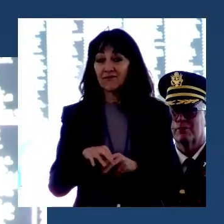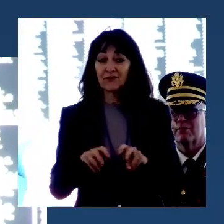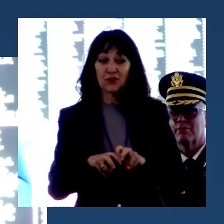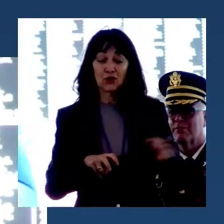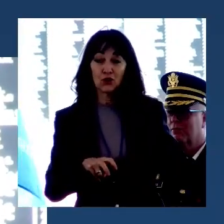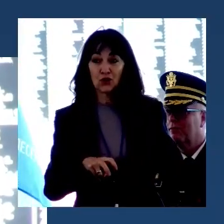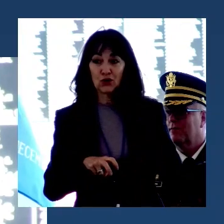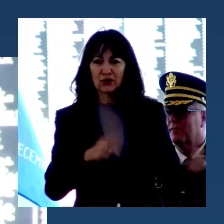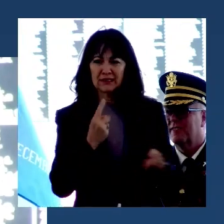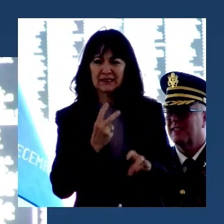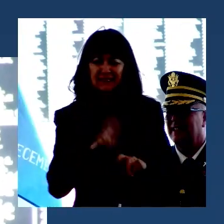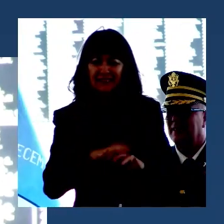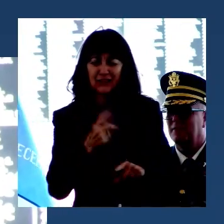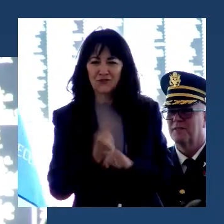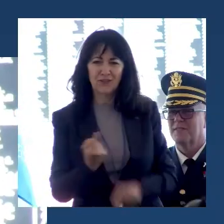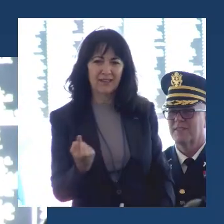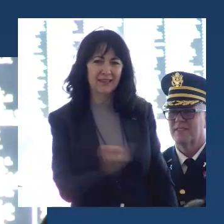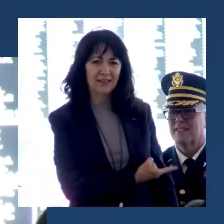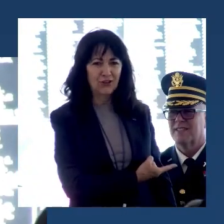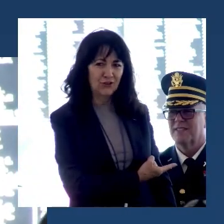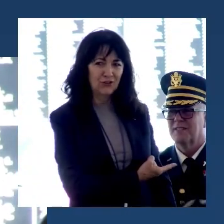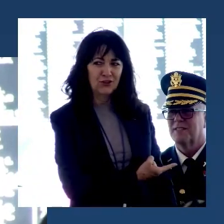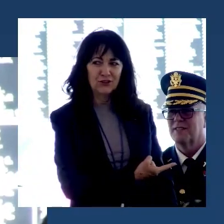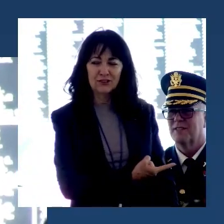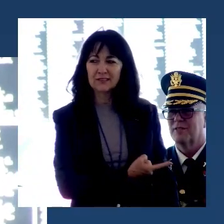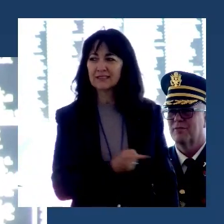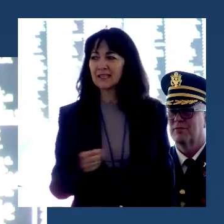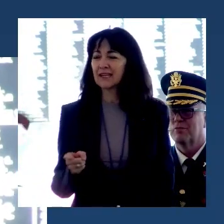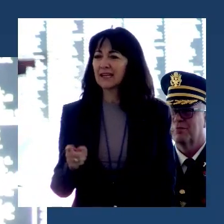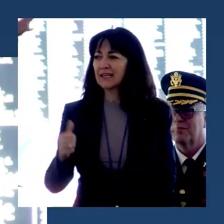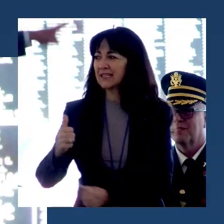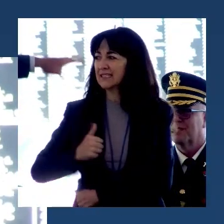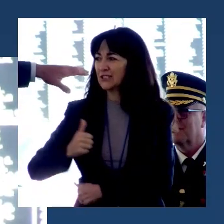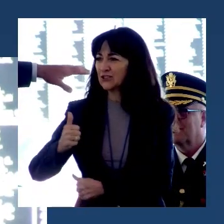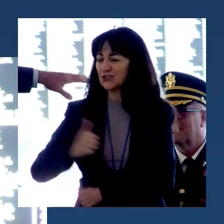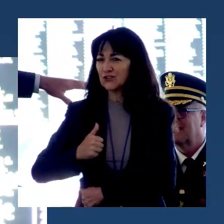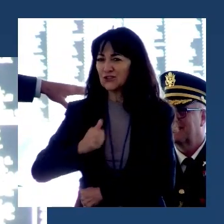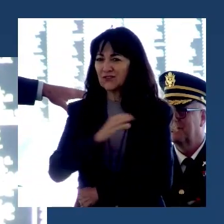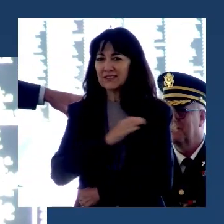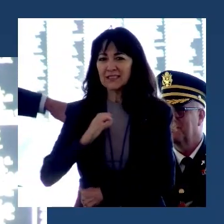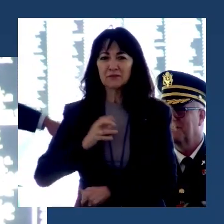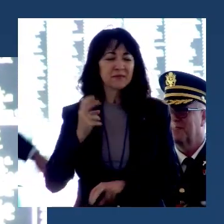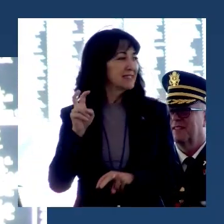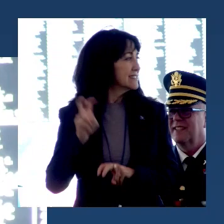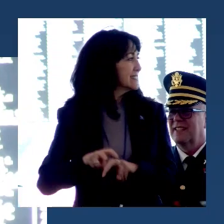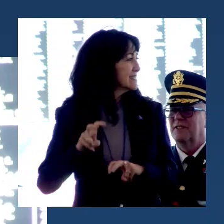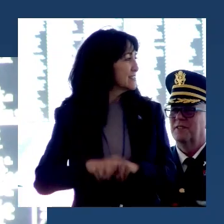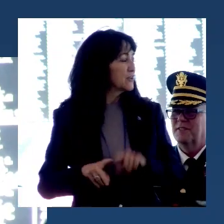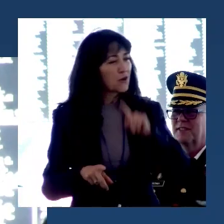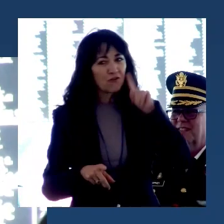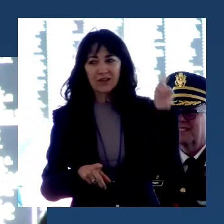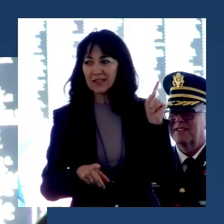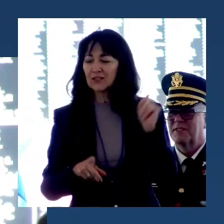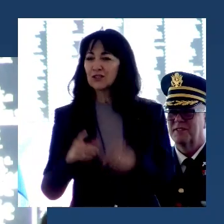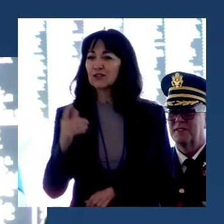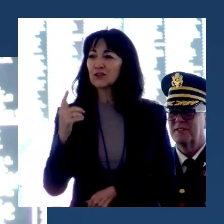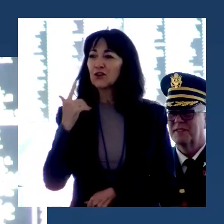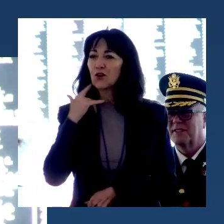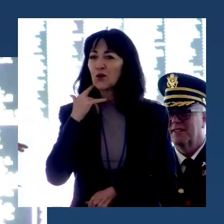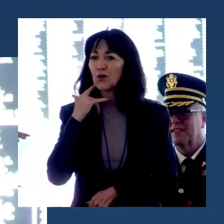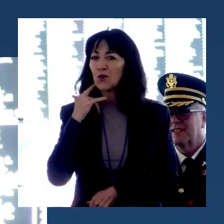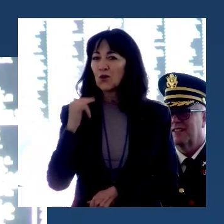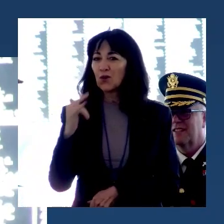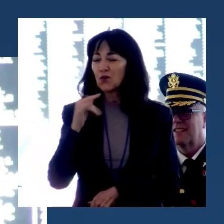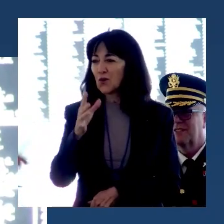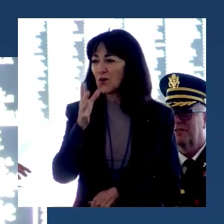right there, and the Veterans Commission sitting over here, and the Gold Star Mother sitting on